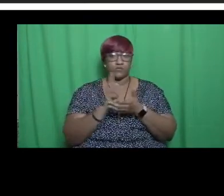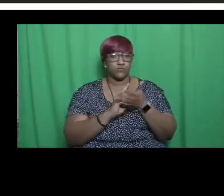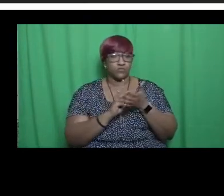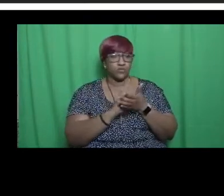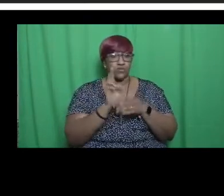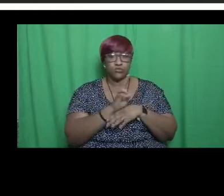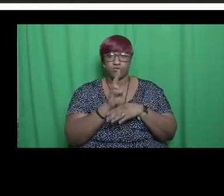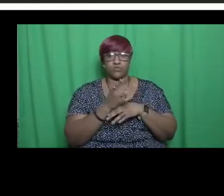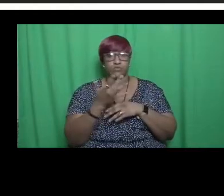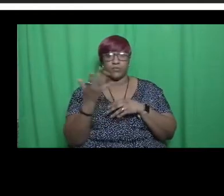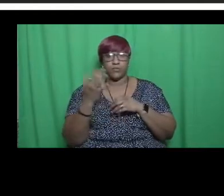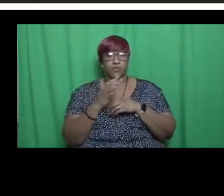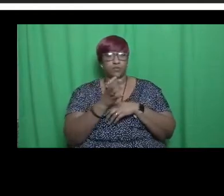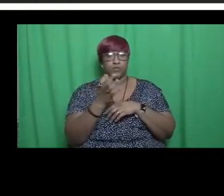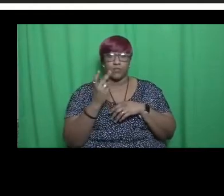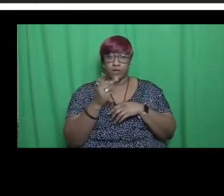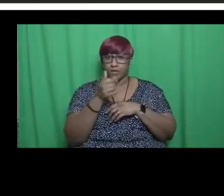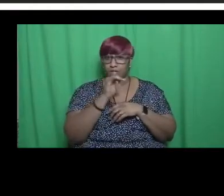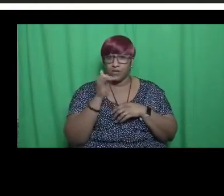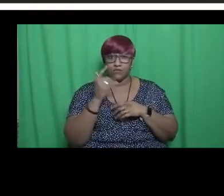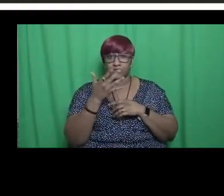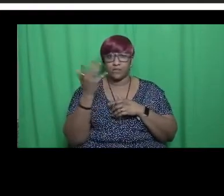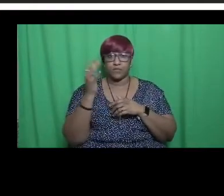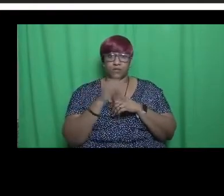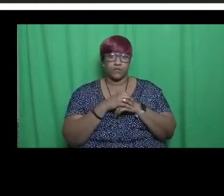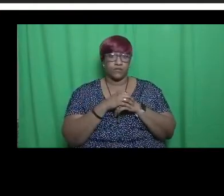abuse. We go back to alcoholism.